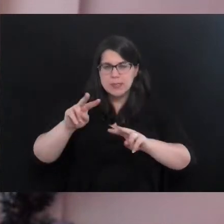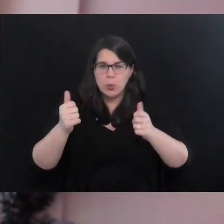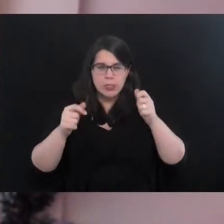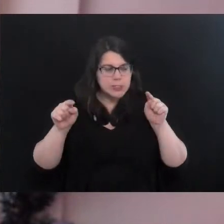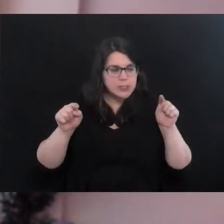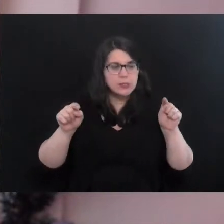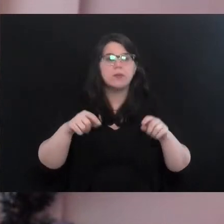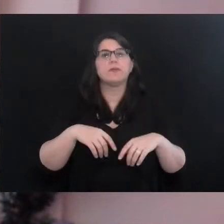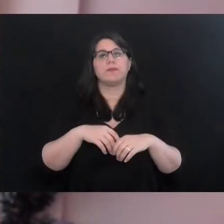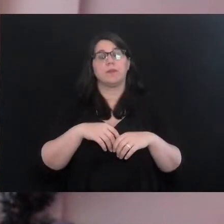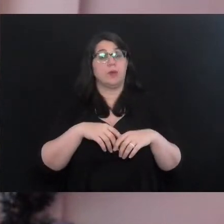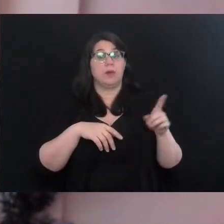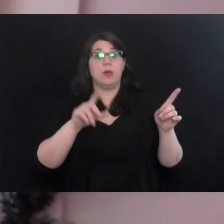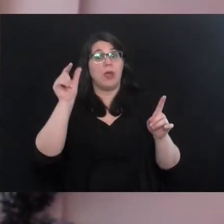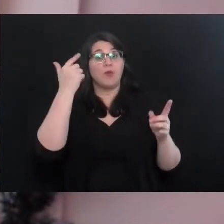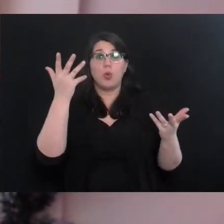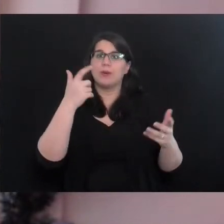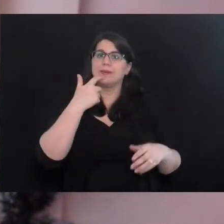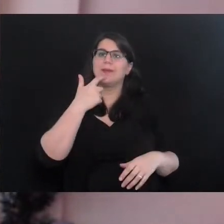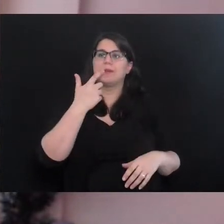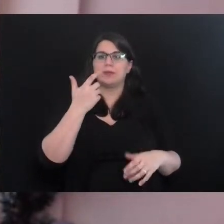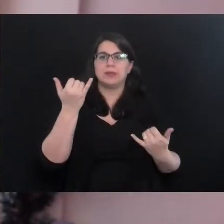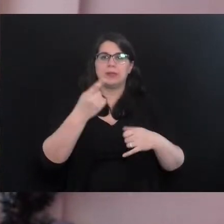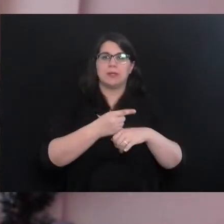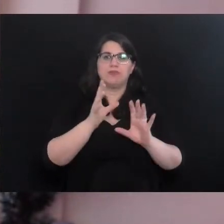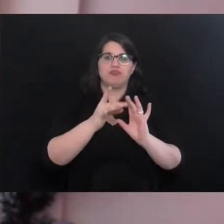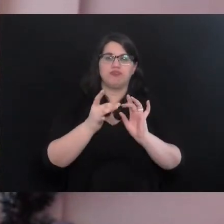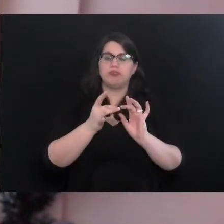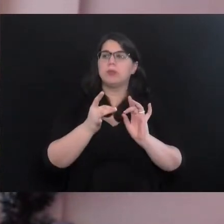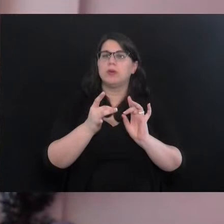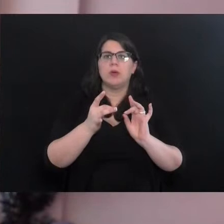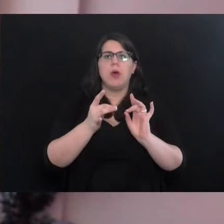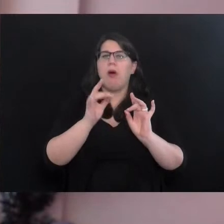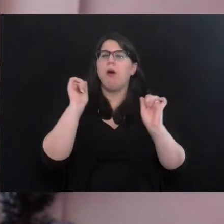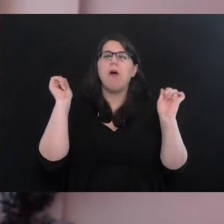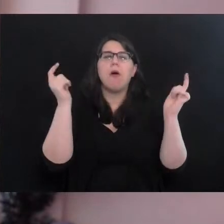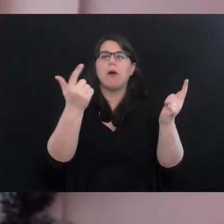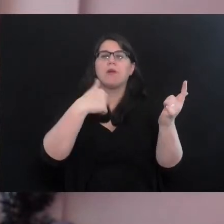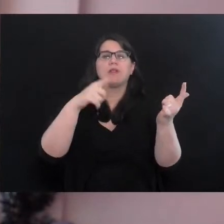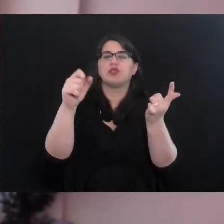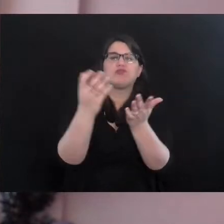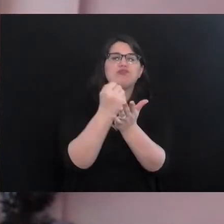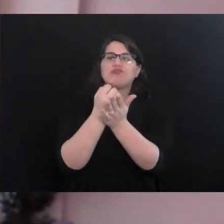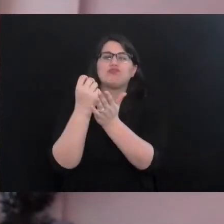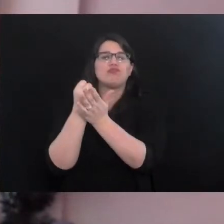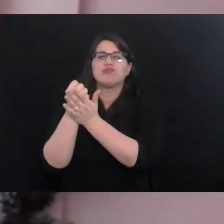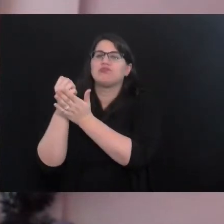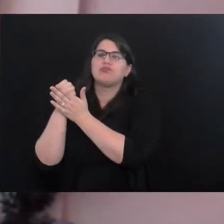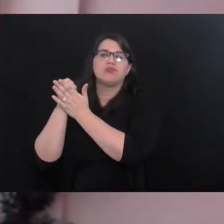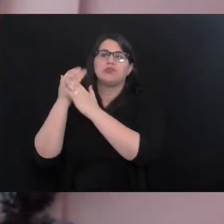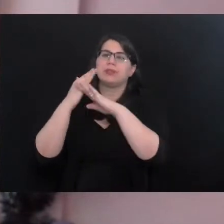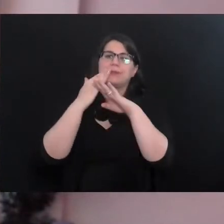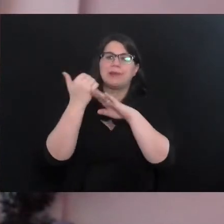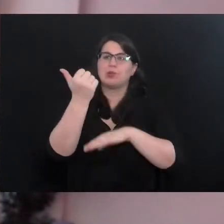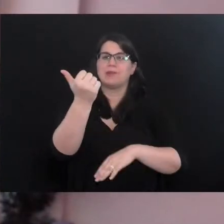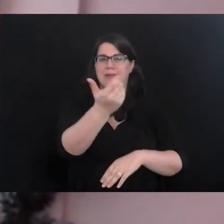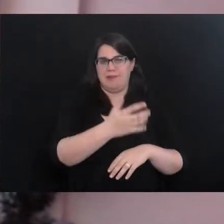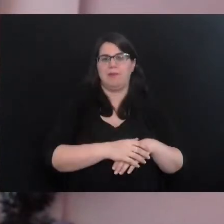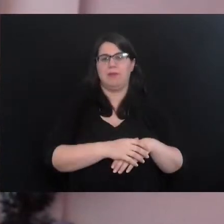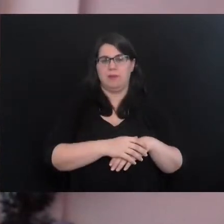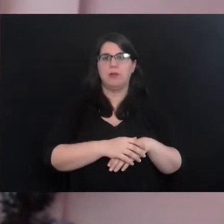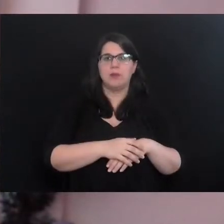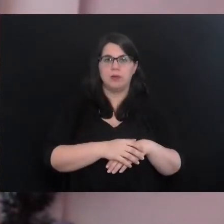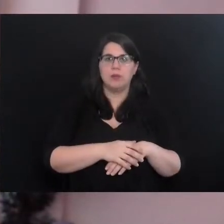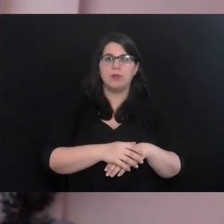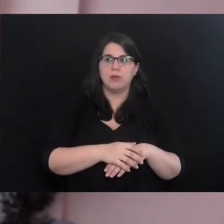said today, that it should really be all of us running to the fire to make sure that we are protected as well as